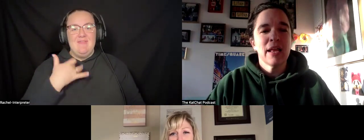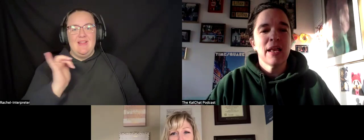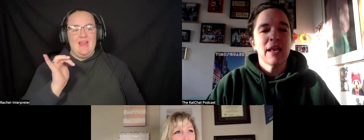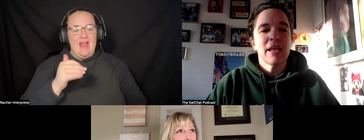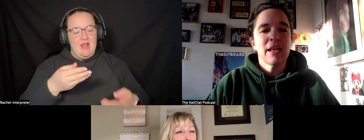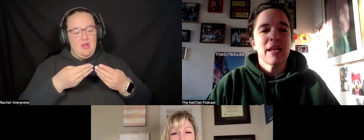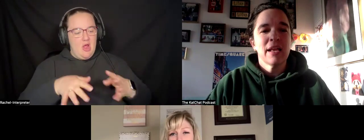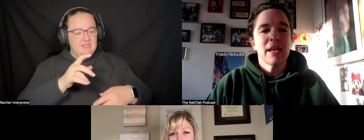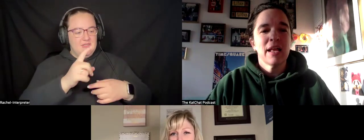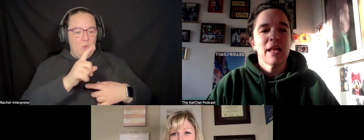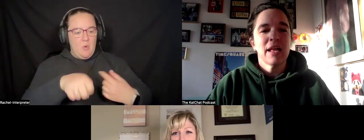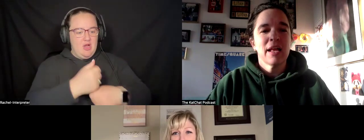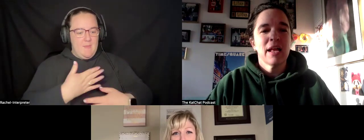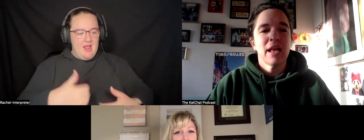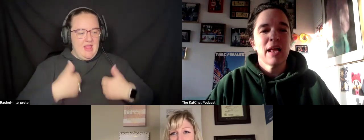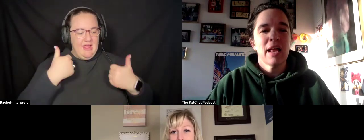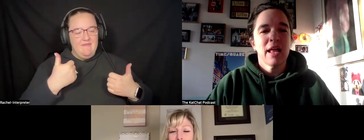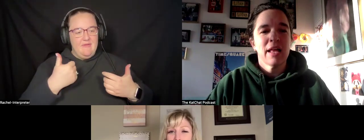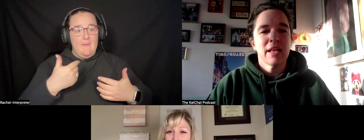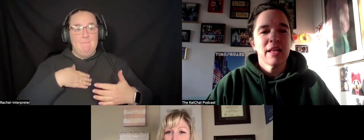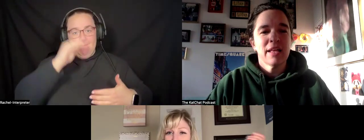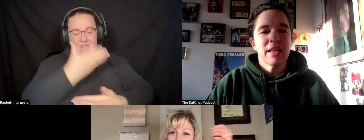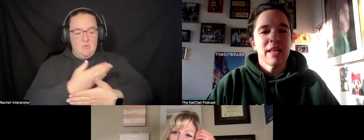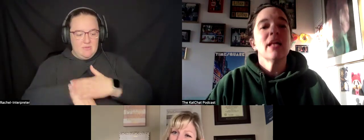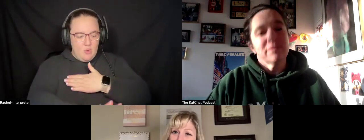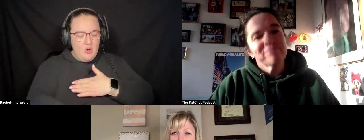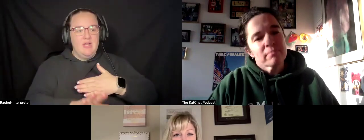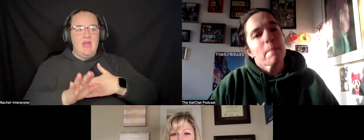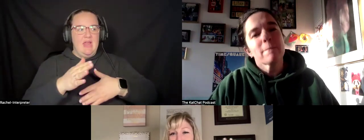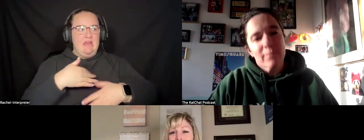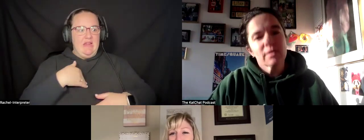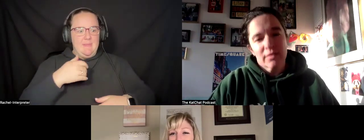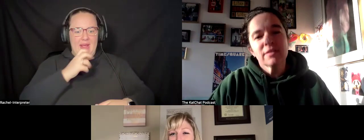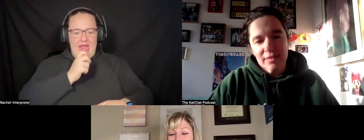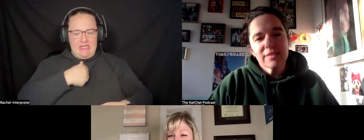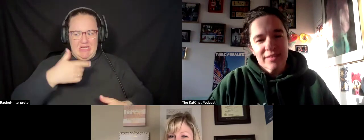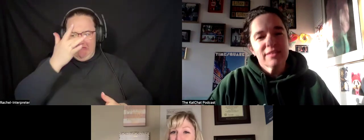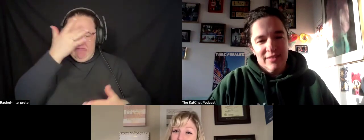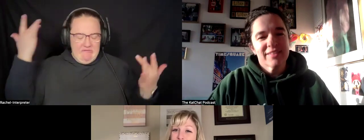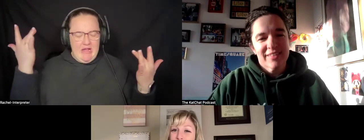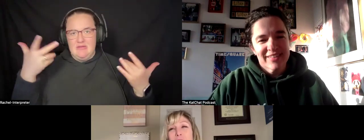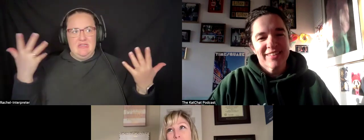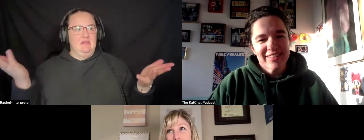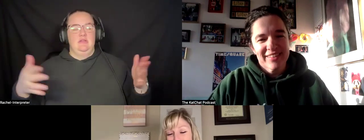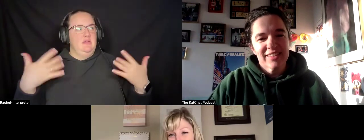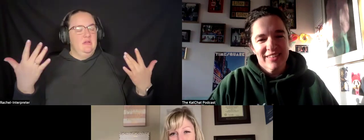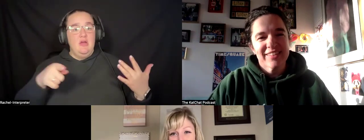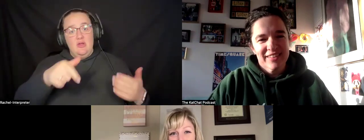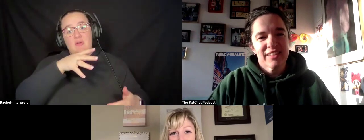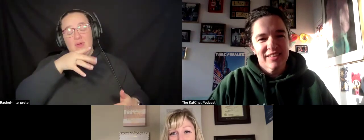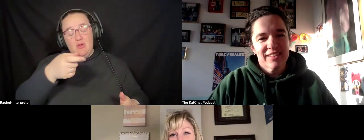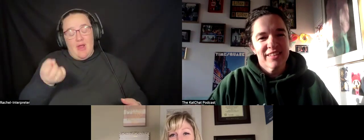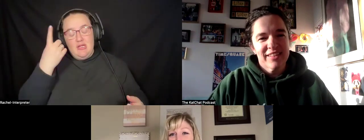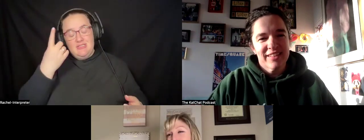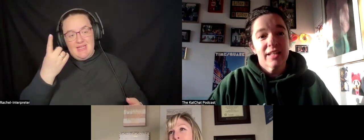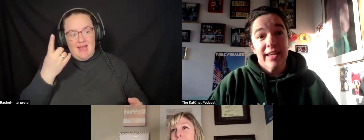of my life before that. I had my son and I even like forgot how old I was that year. I you're just kind of one of those things or if you're a mother, you understand just